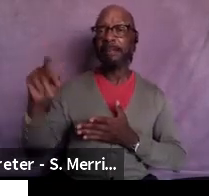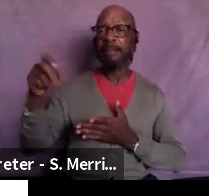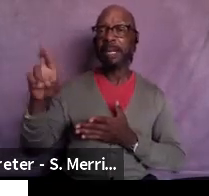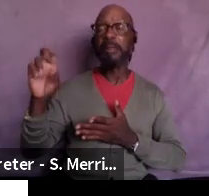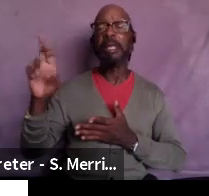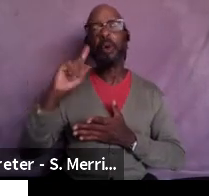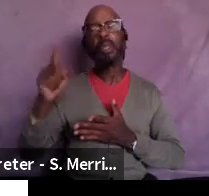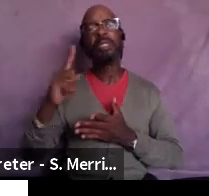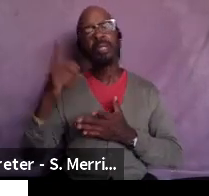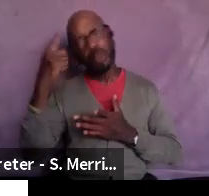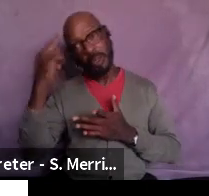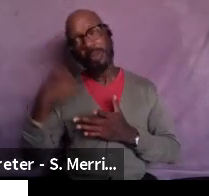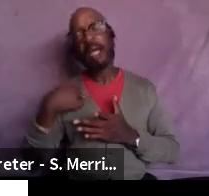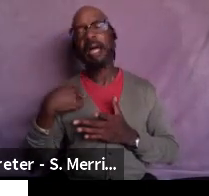impairment.